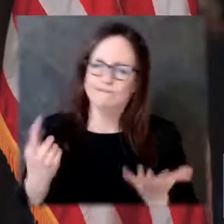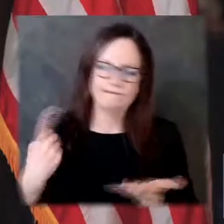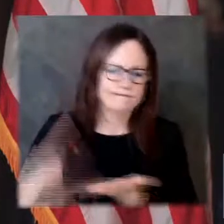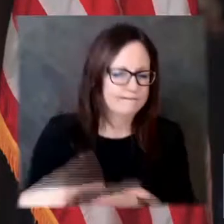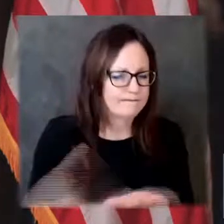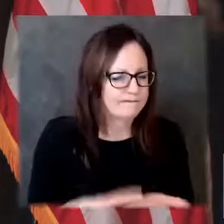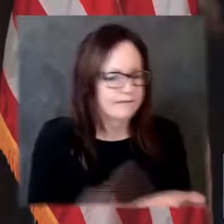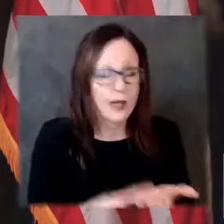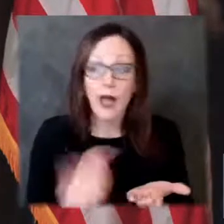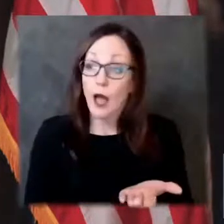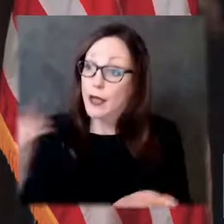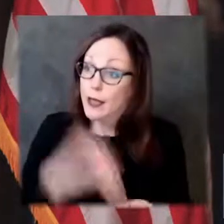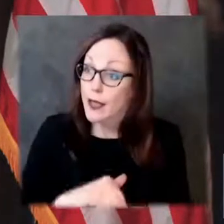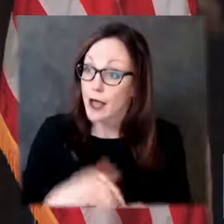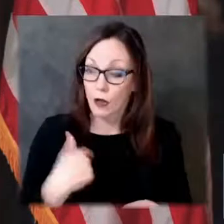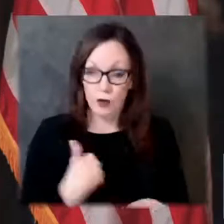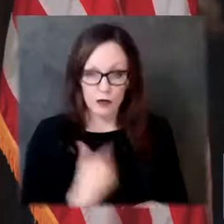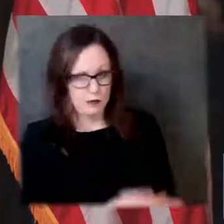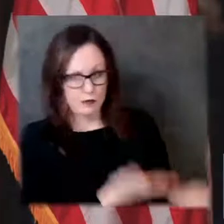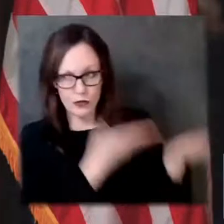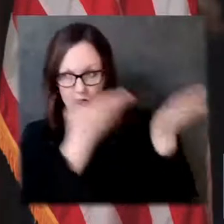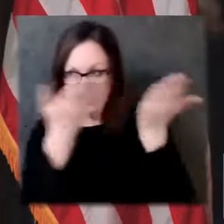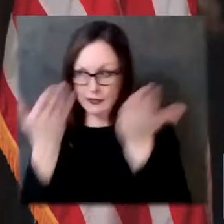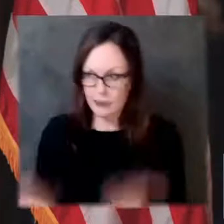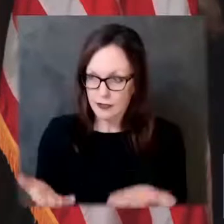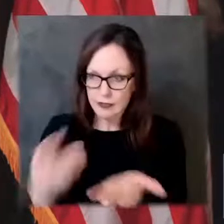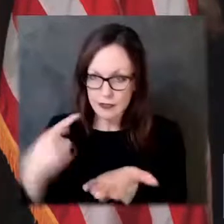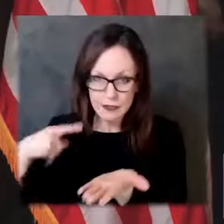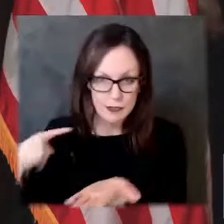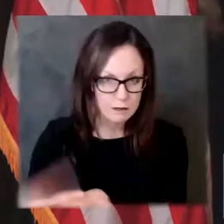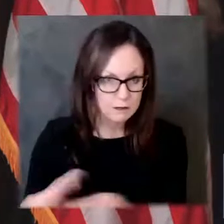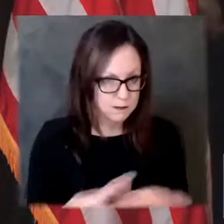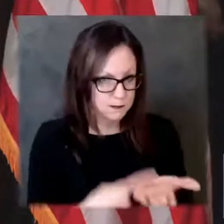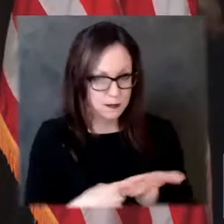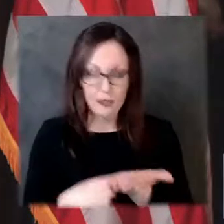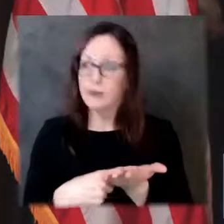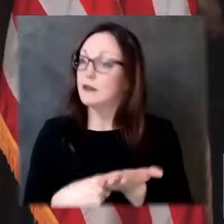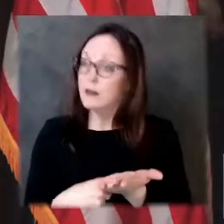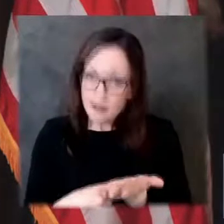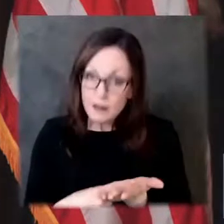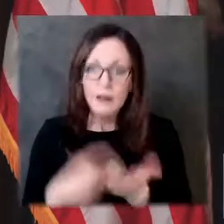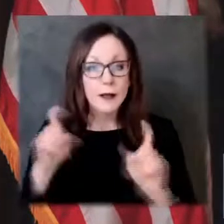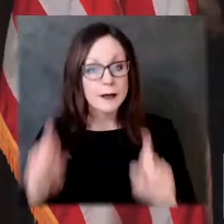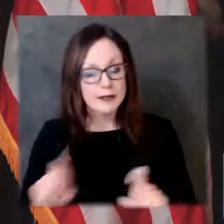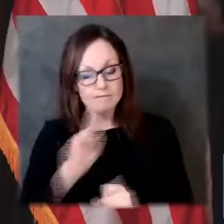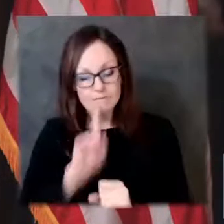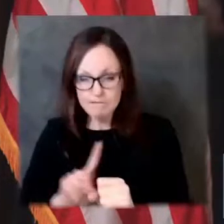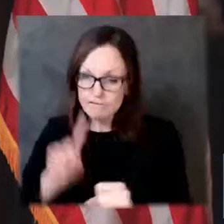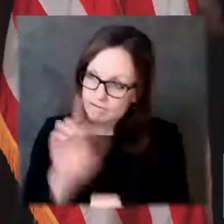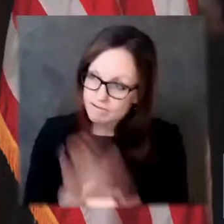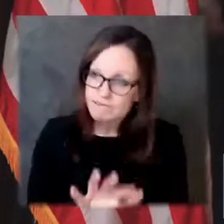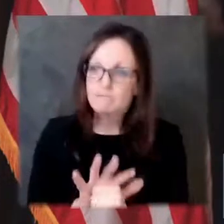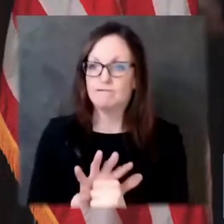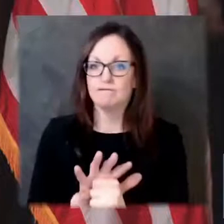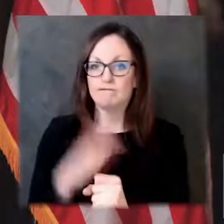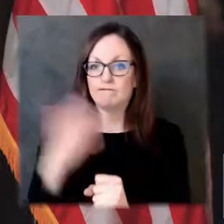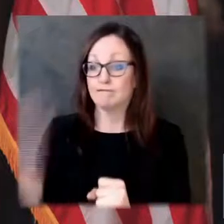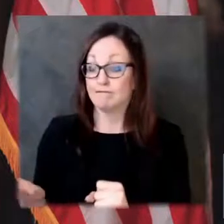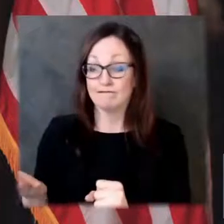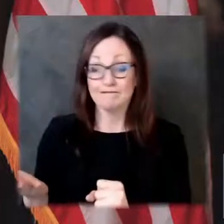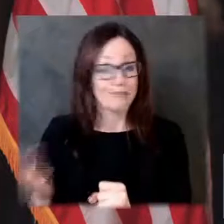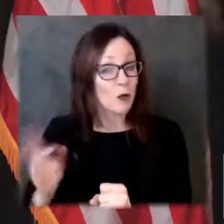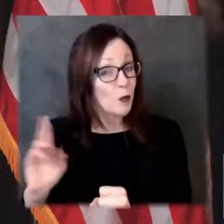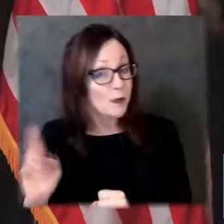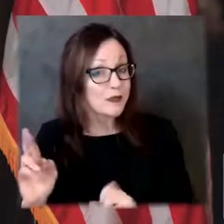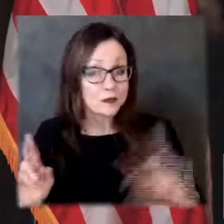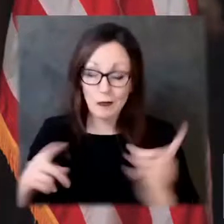in either case. Well, here's the bottom line. If members of the legislature are going to make promises on this, then they sure